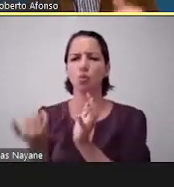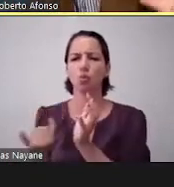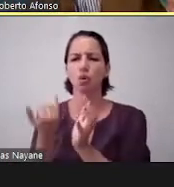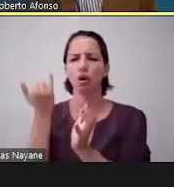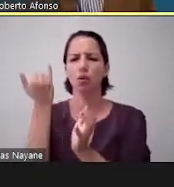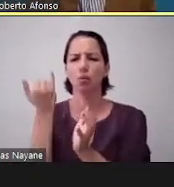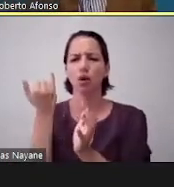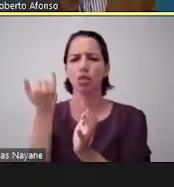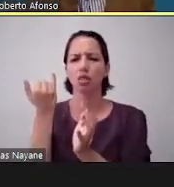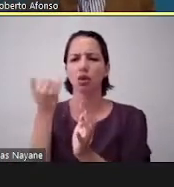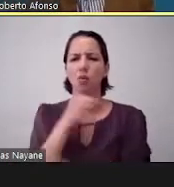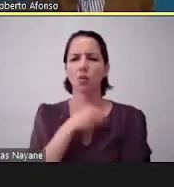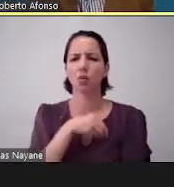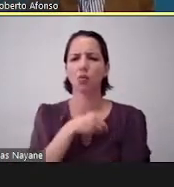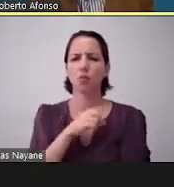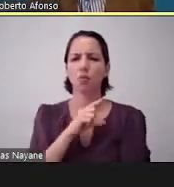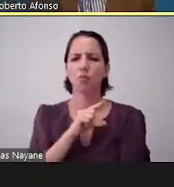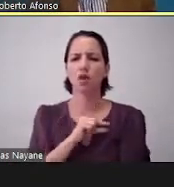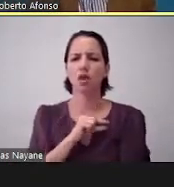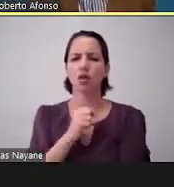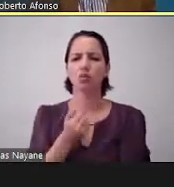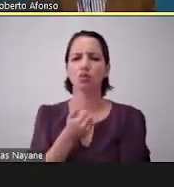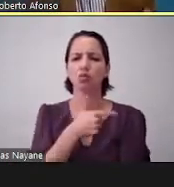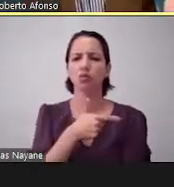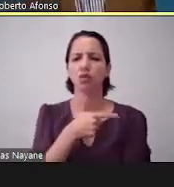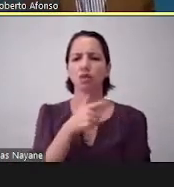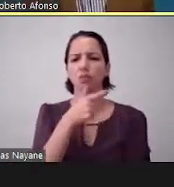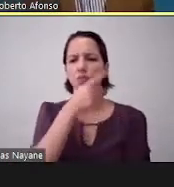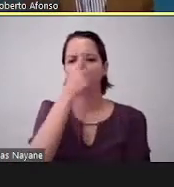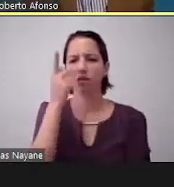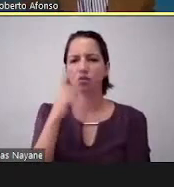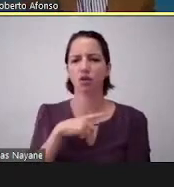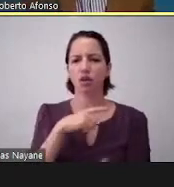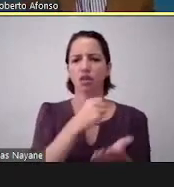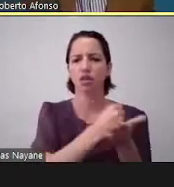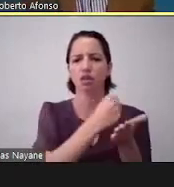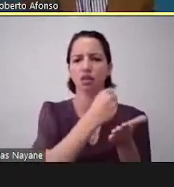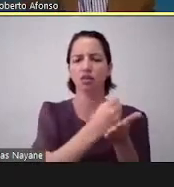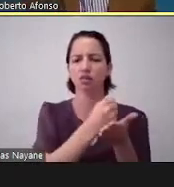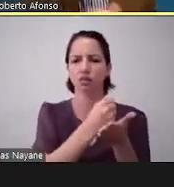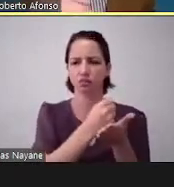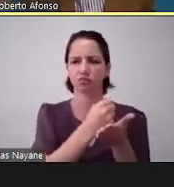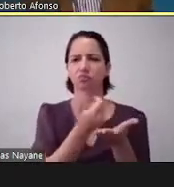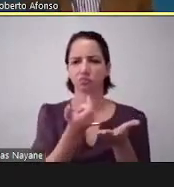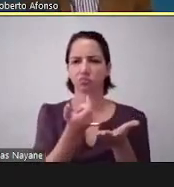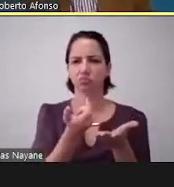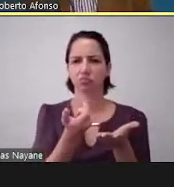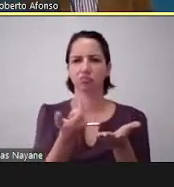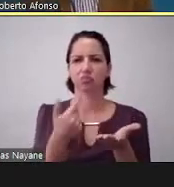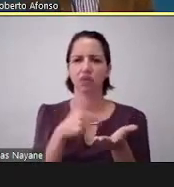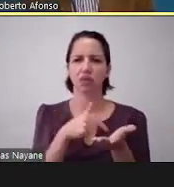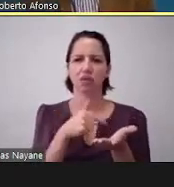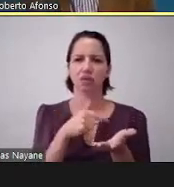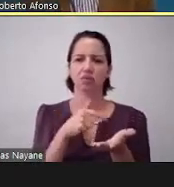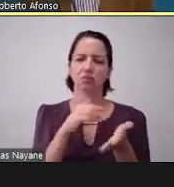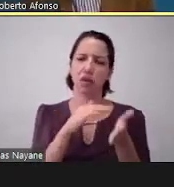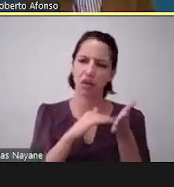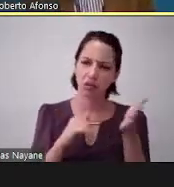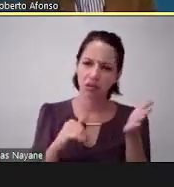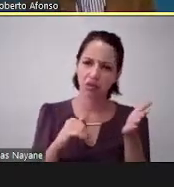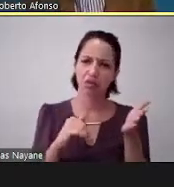would be receiving even less than they contributed with, and they are benefited by